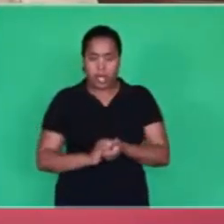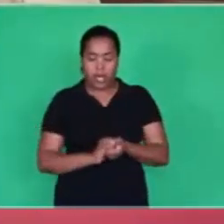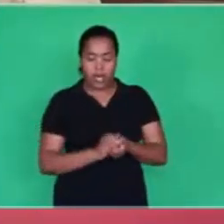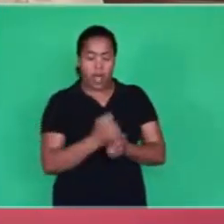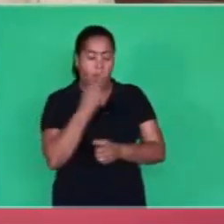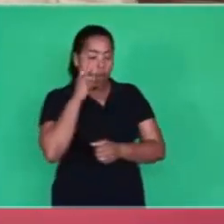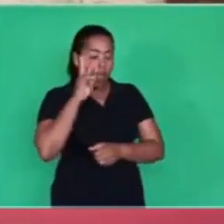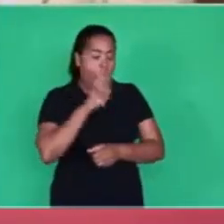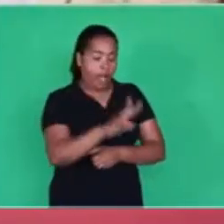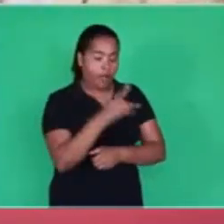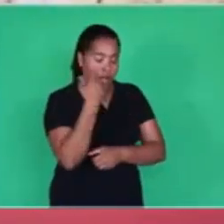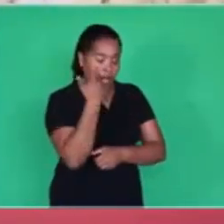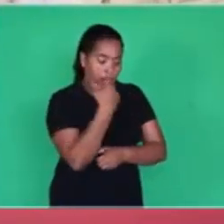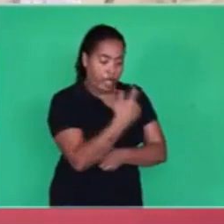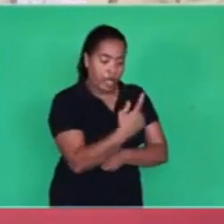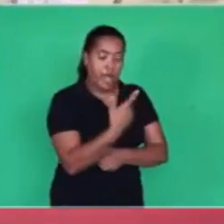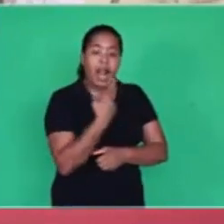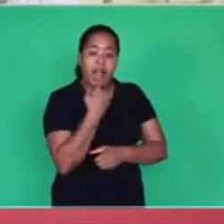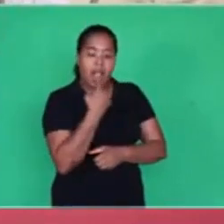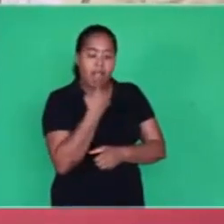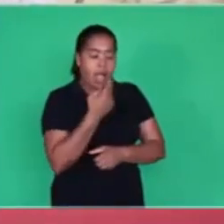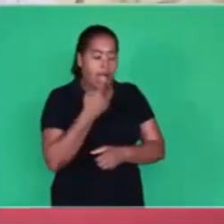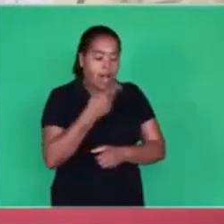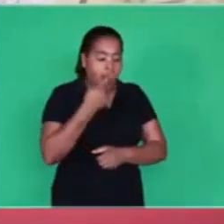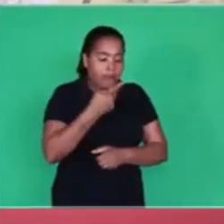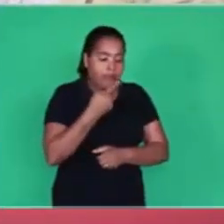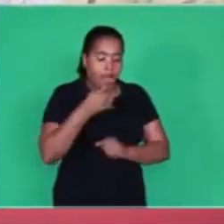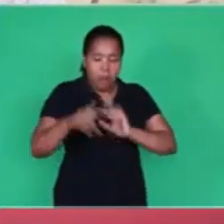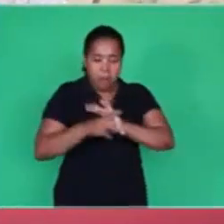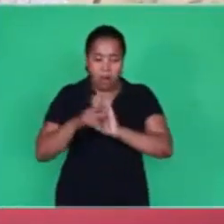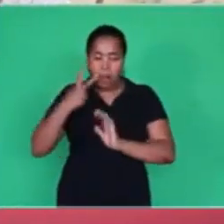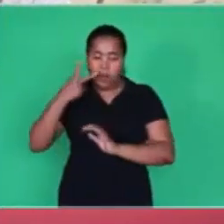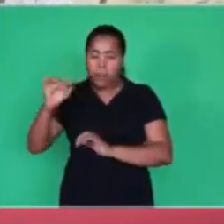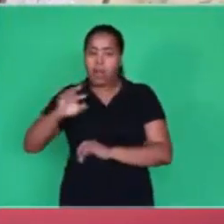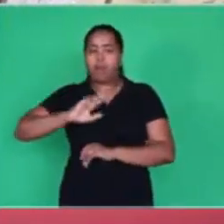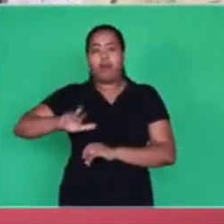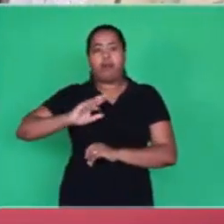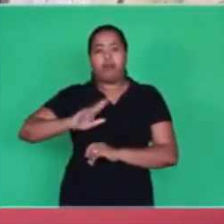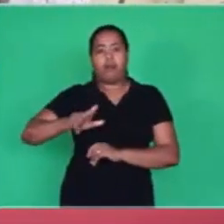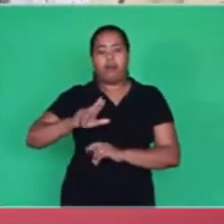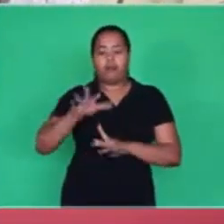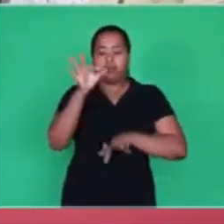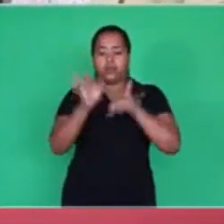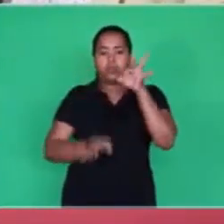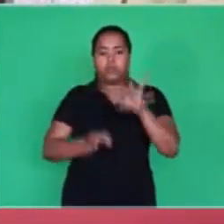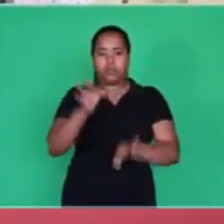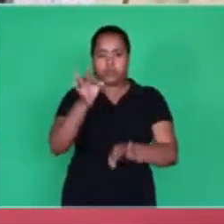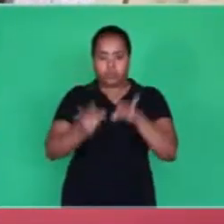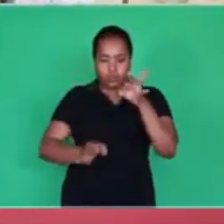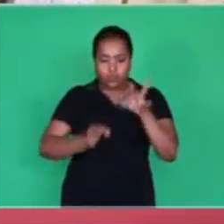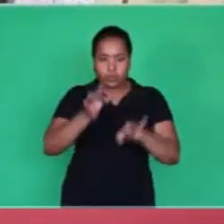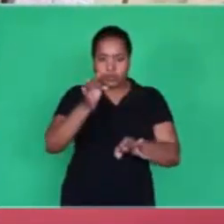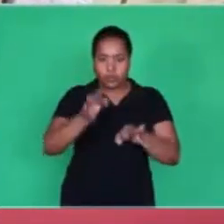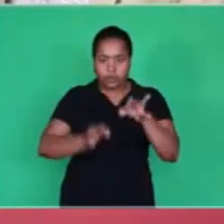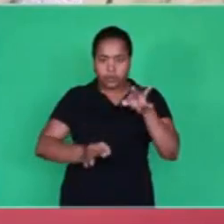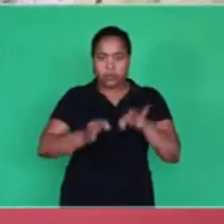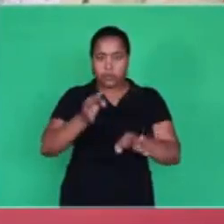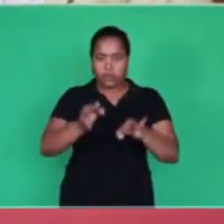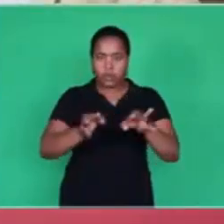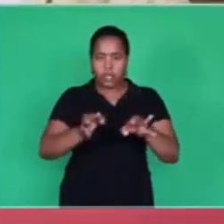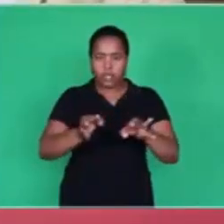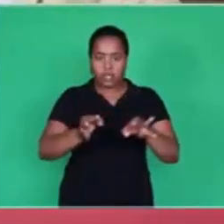and this shall be the plague in which the Lord will strike all the people who fought against Jerusalem.